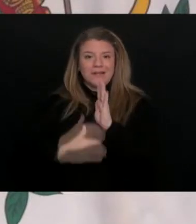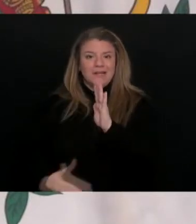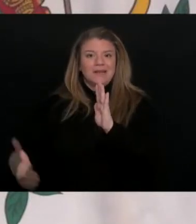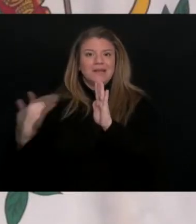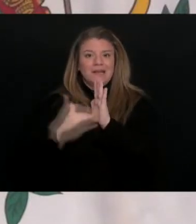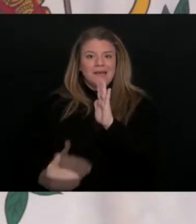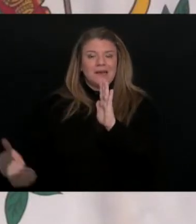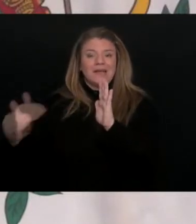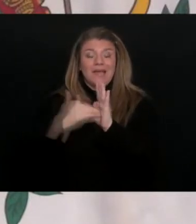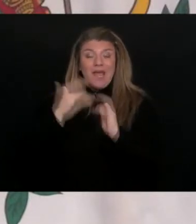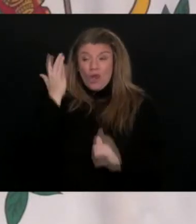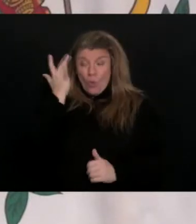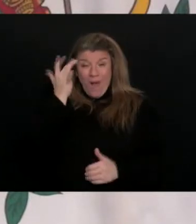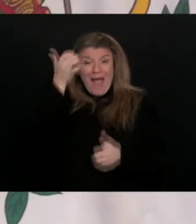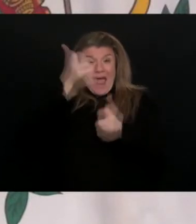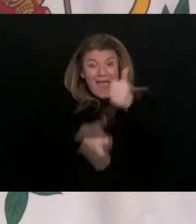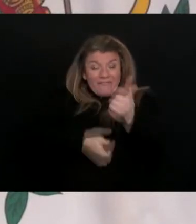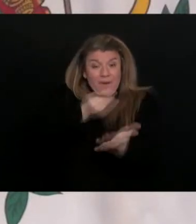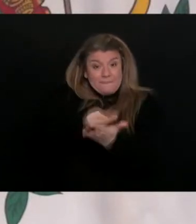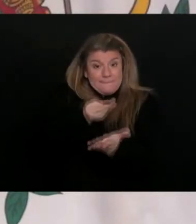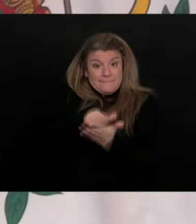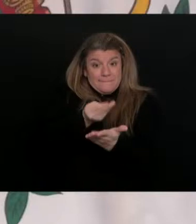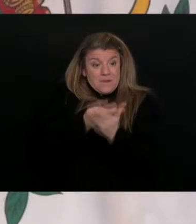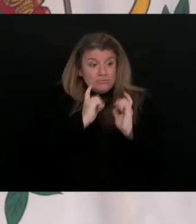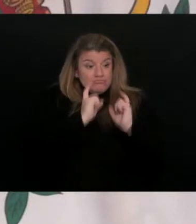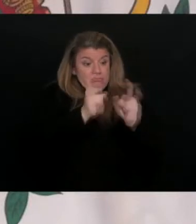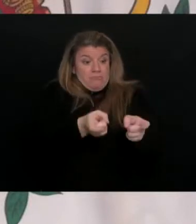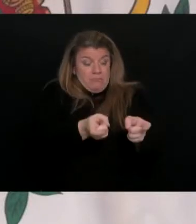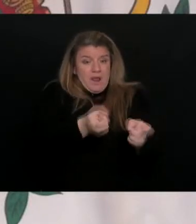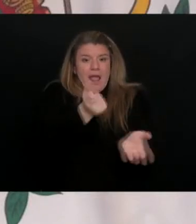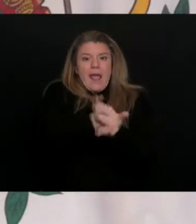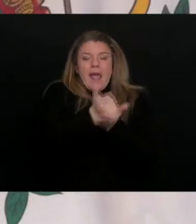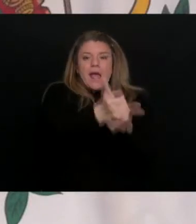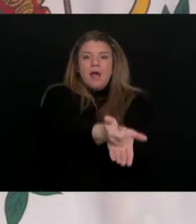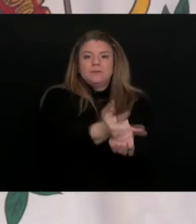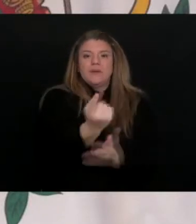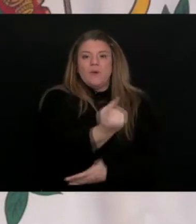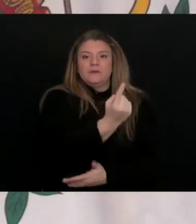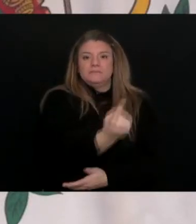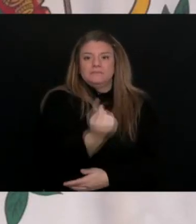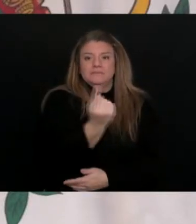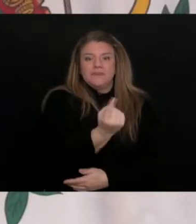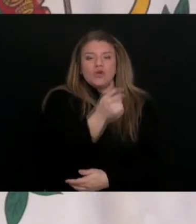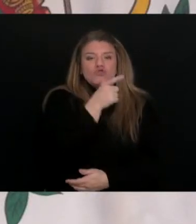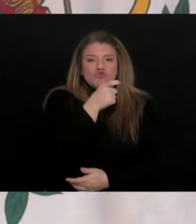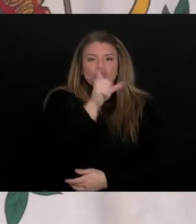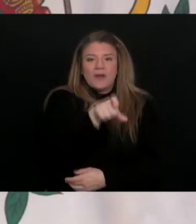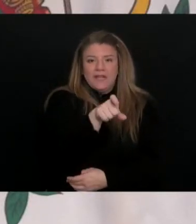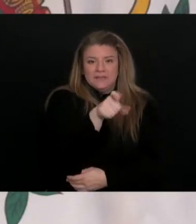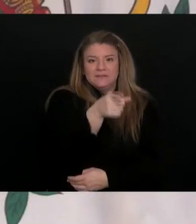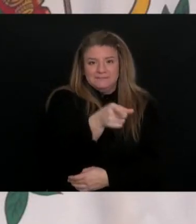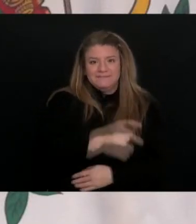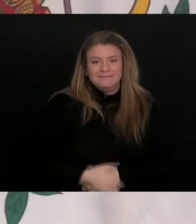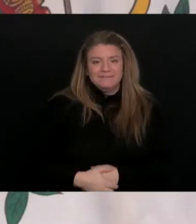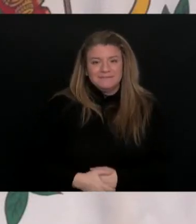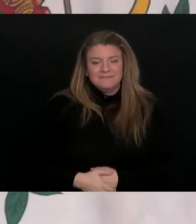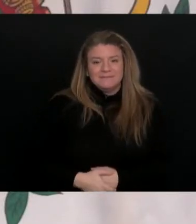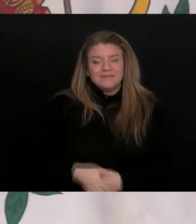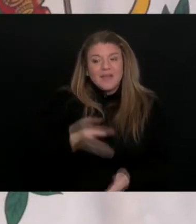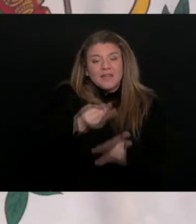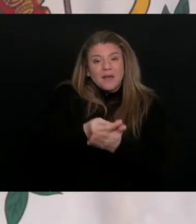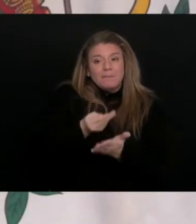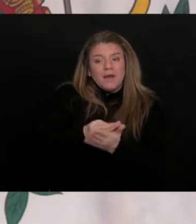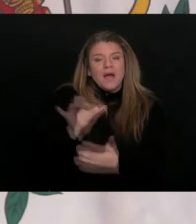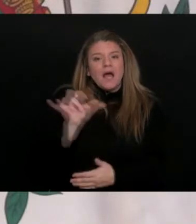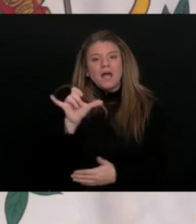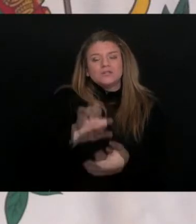because every single dollar of this goes to help someone, and it goes to help someone in need. The funds will also